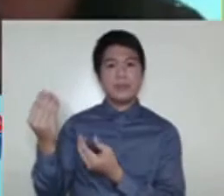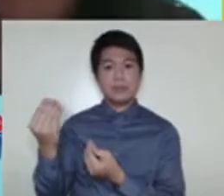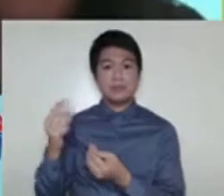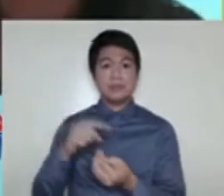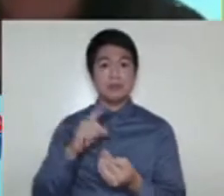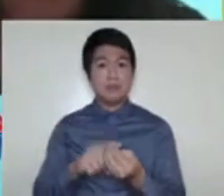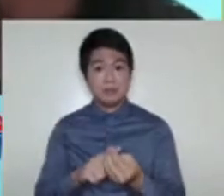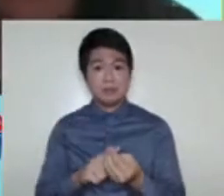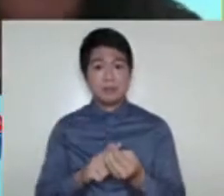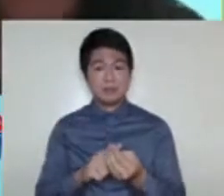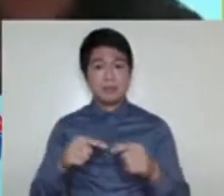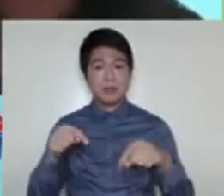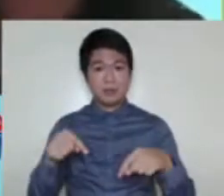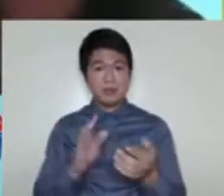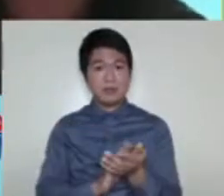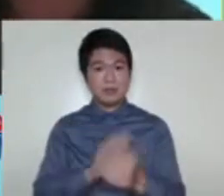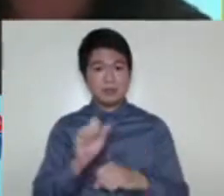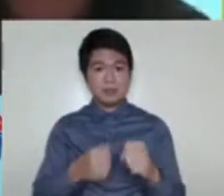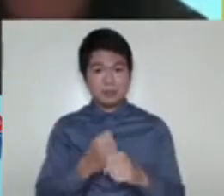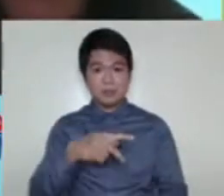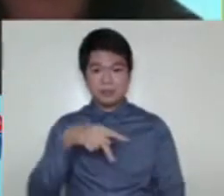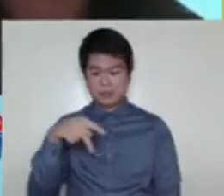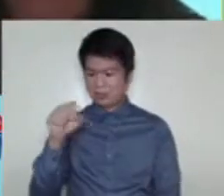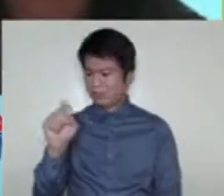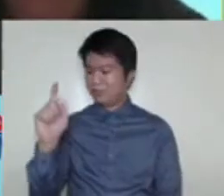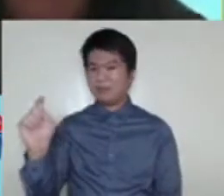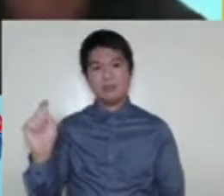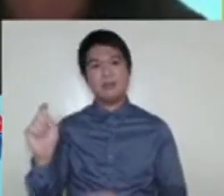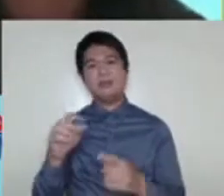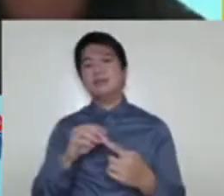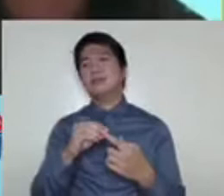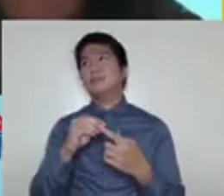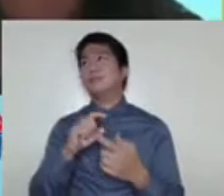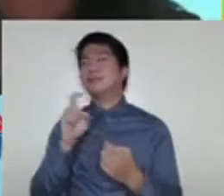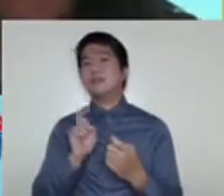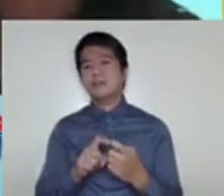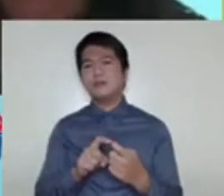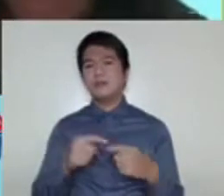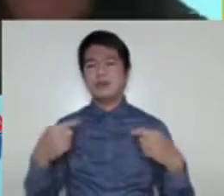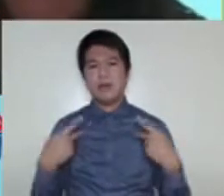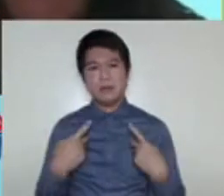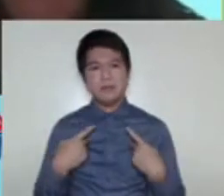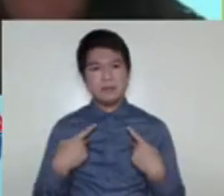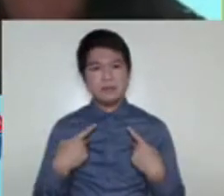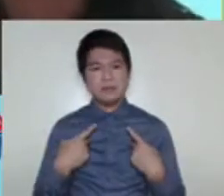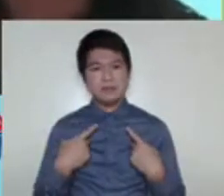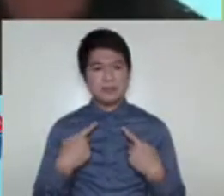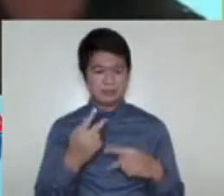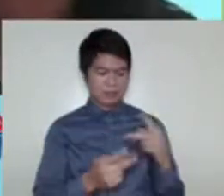school year's PPST. Specifically, we have here the kinds of teachers that this